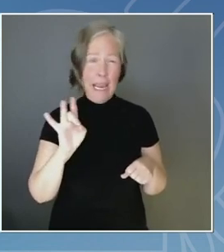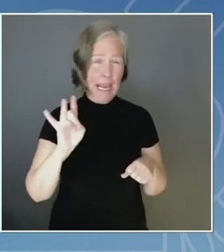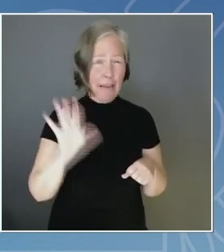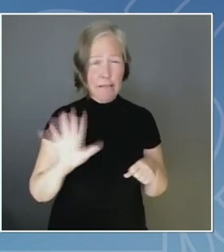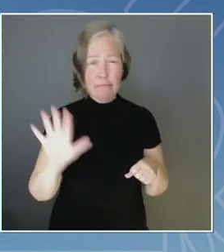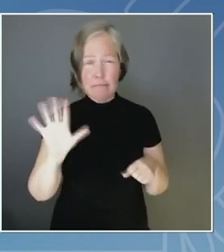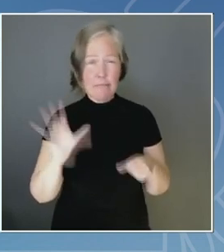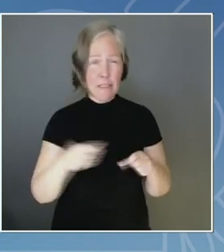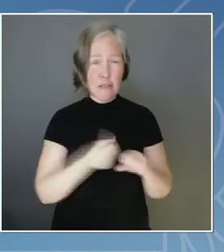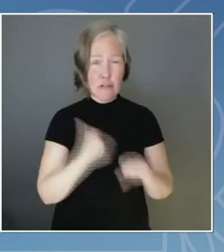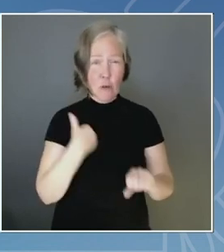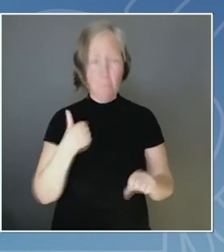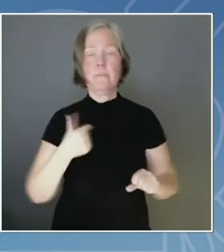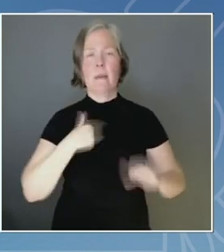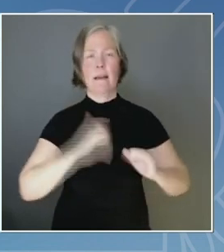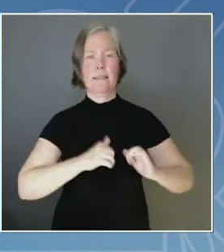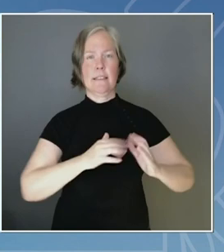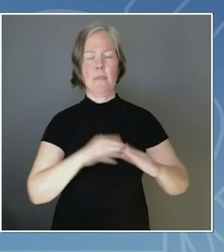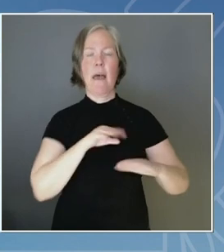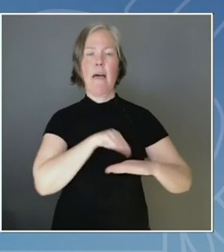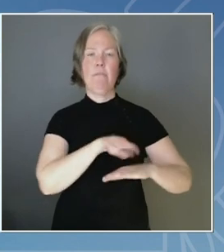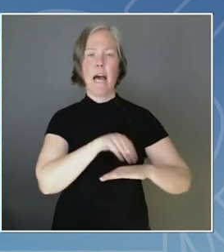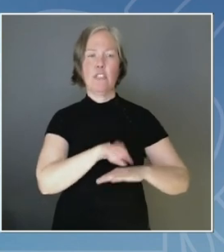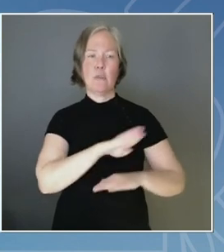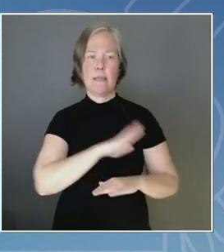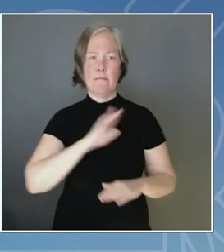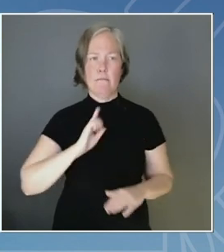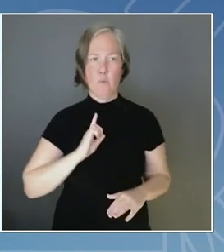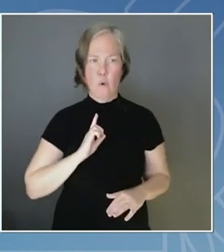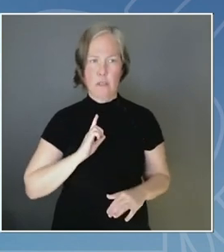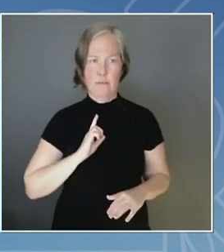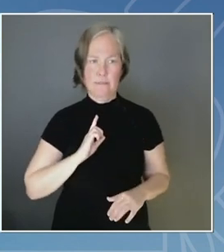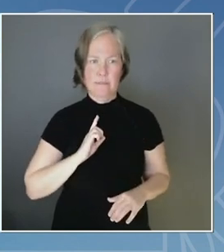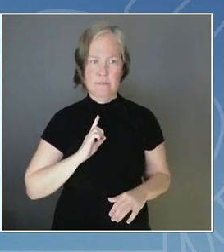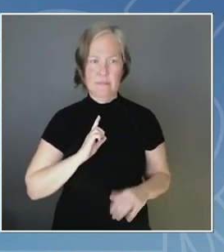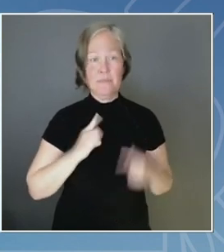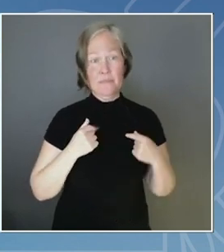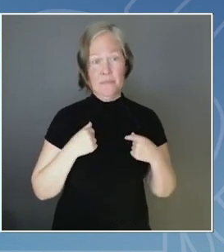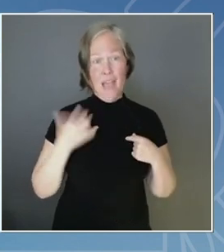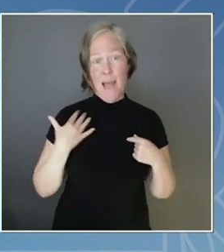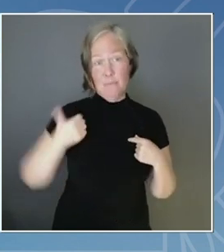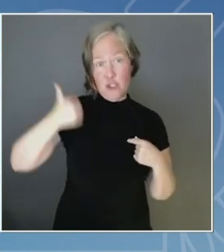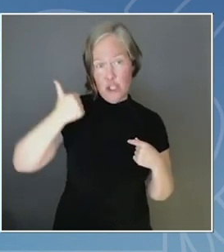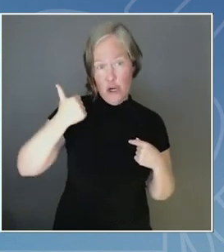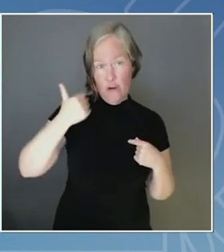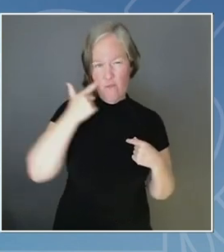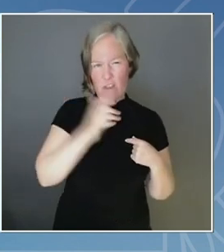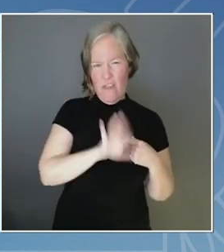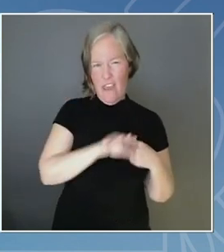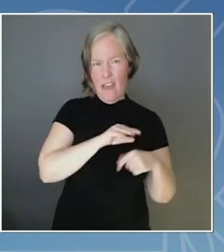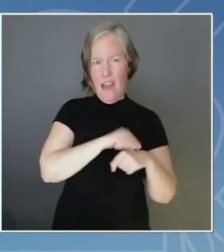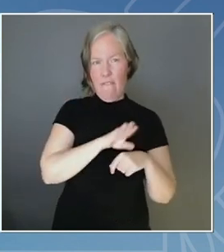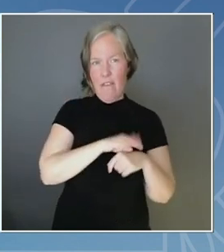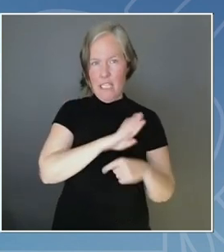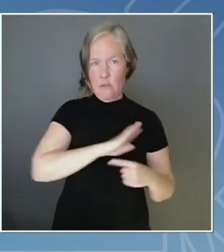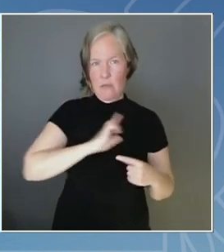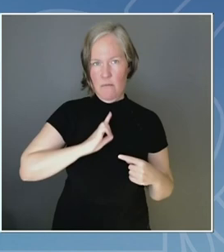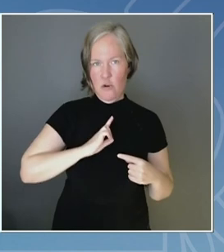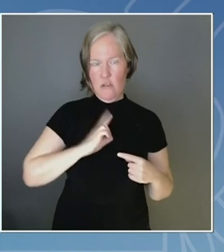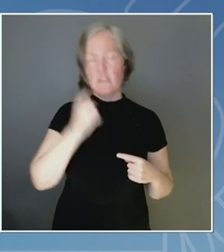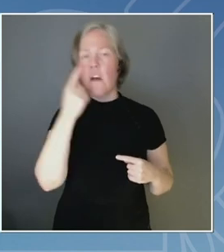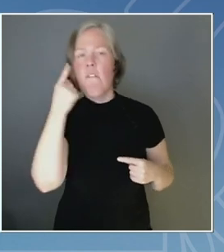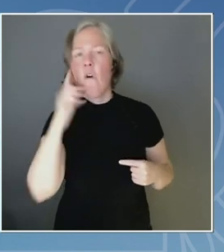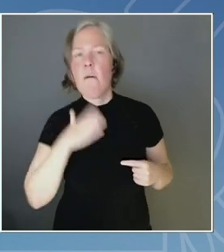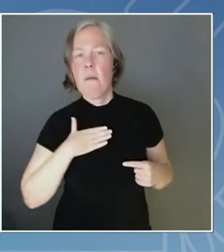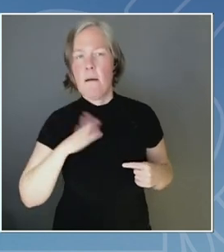an advisory board. The advisory board, I'm the chairman of the advisory board for the bank. And I'm